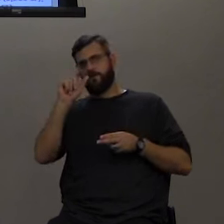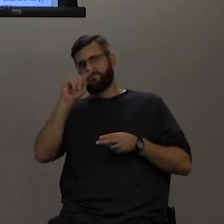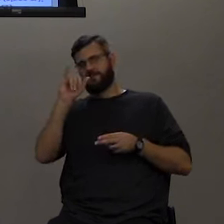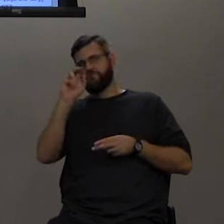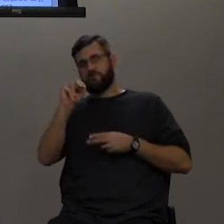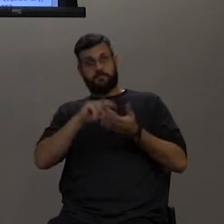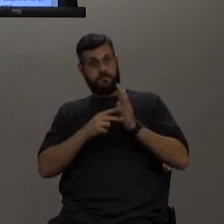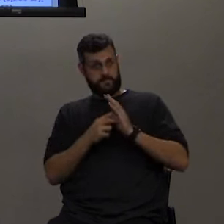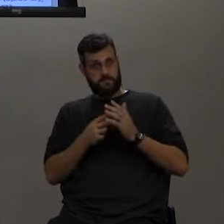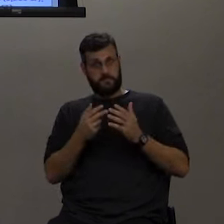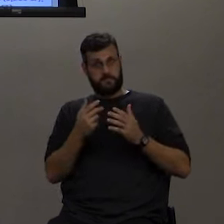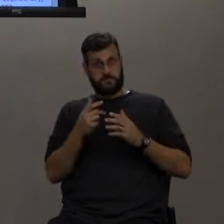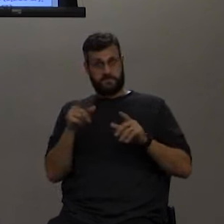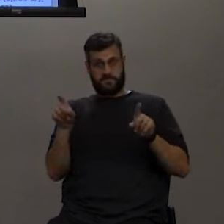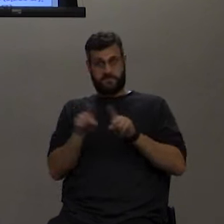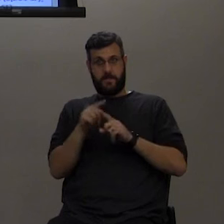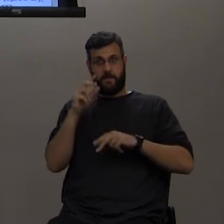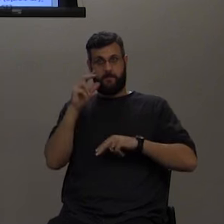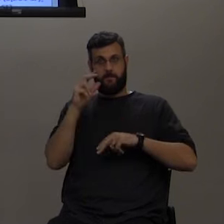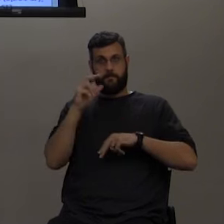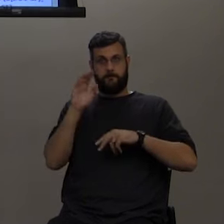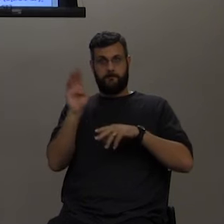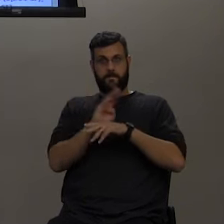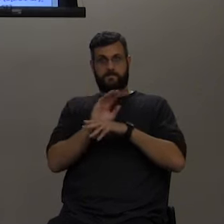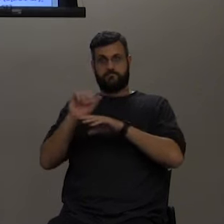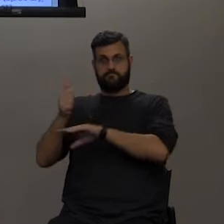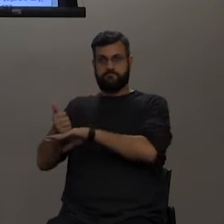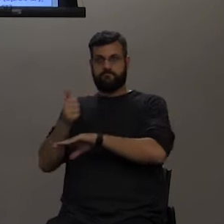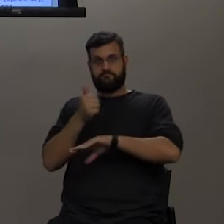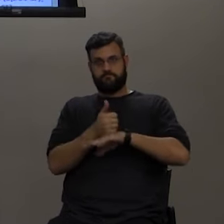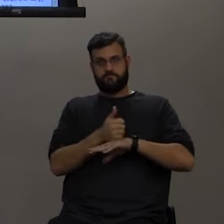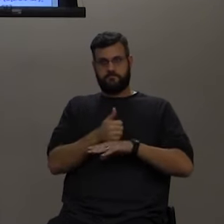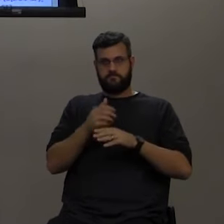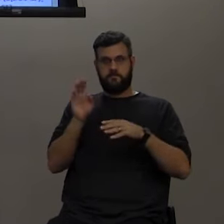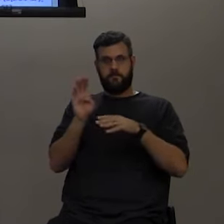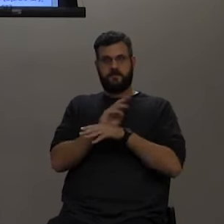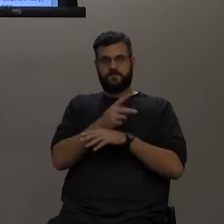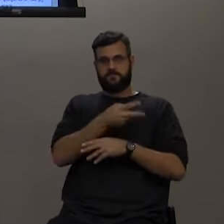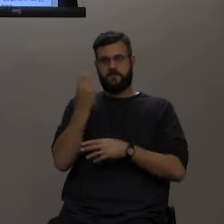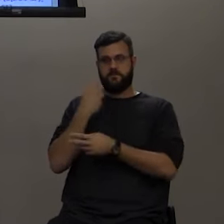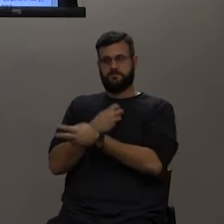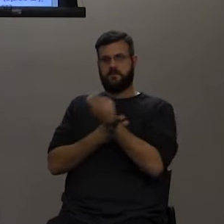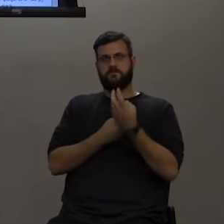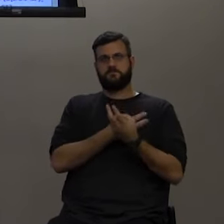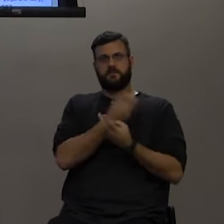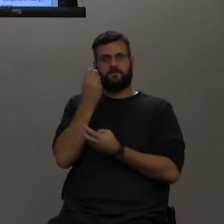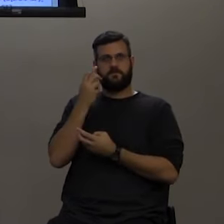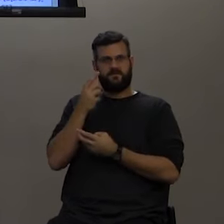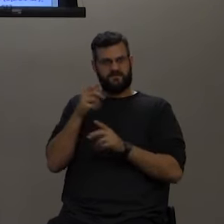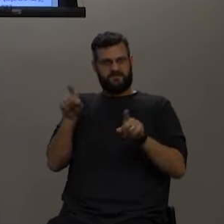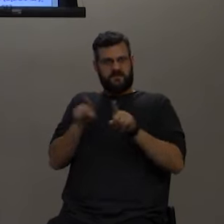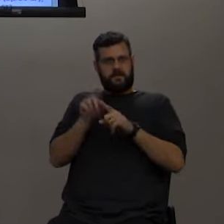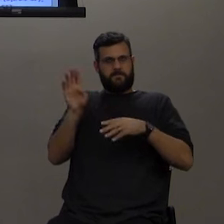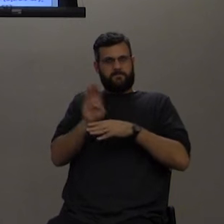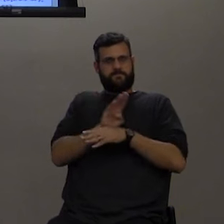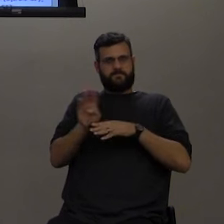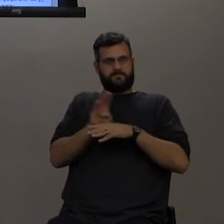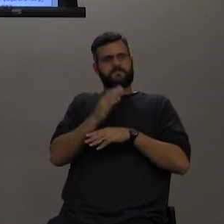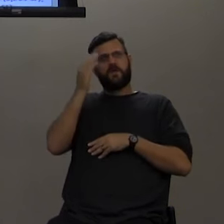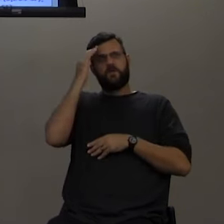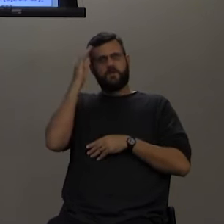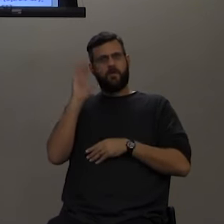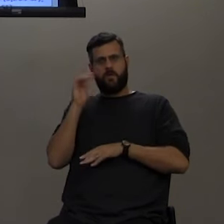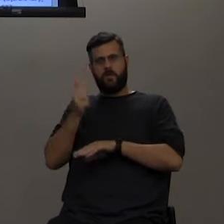And even amongst competitors, particularly in the grocery store business, they're not willing to go below that threshold, even if they know they'd be stealing it from the other